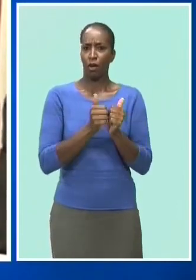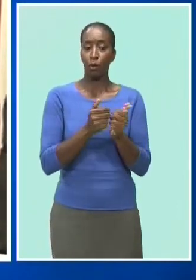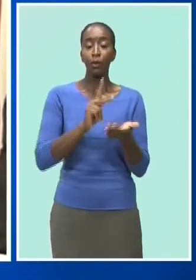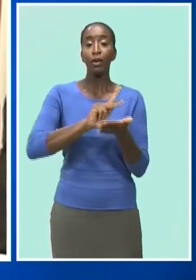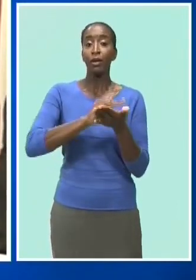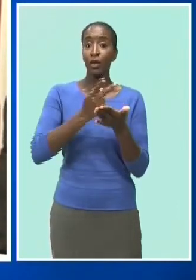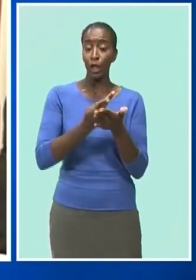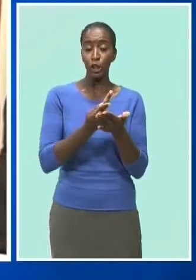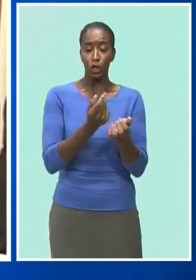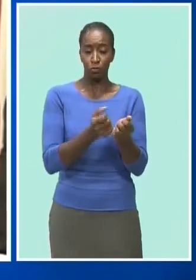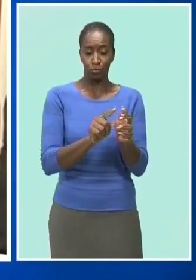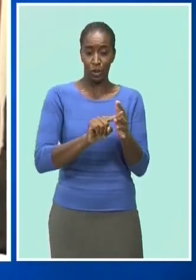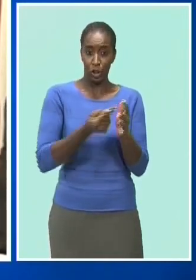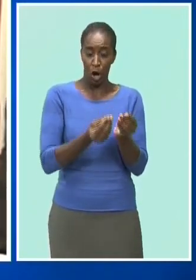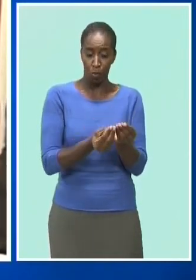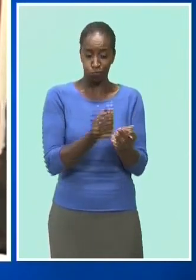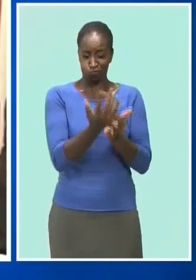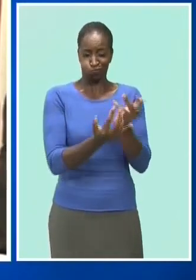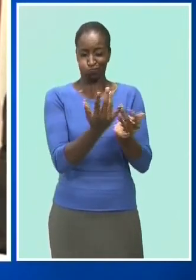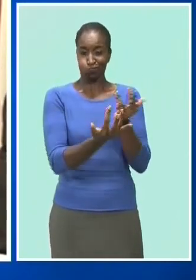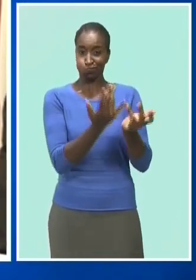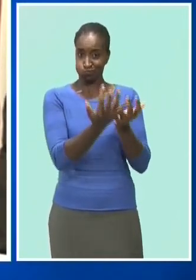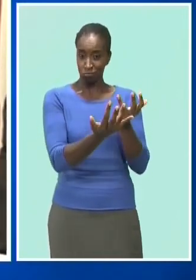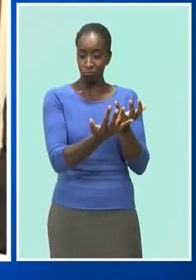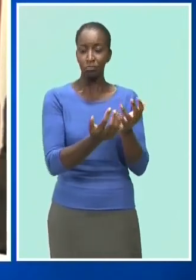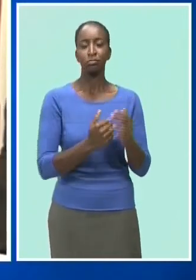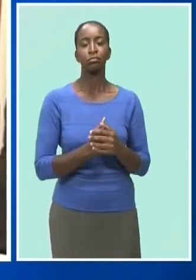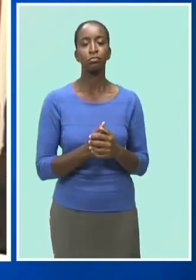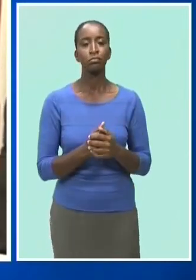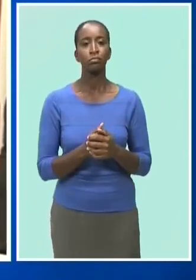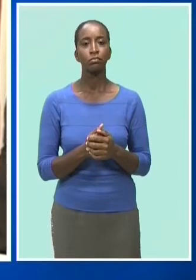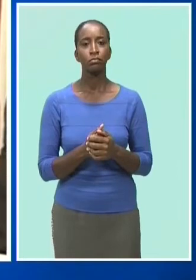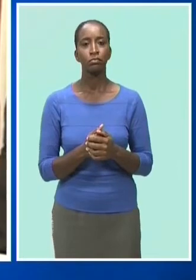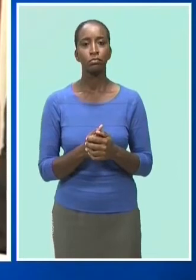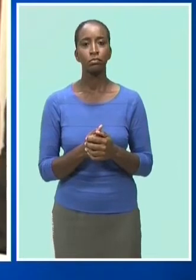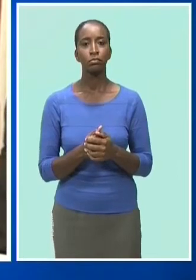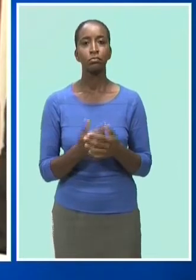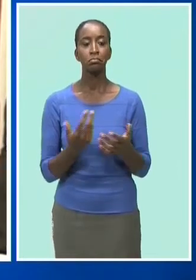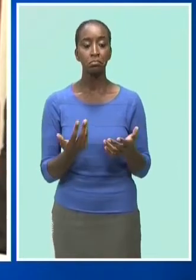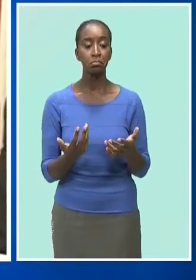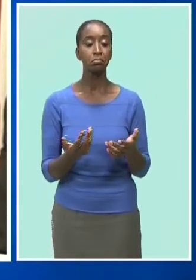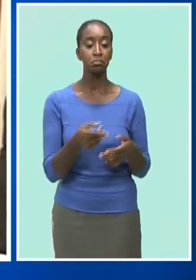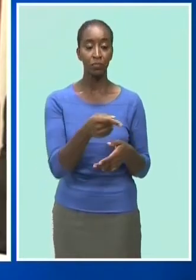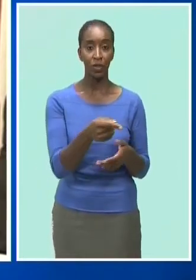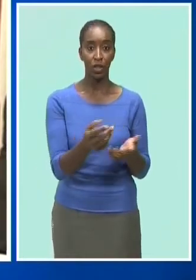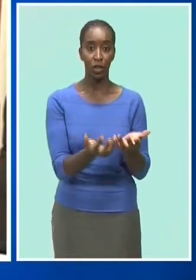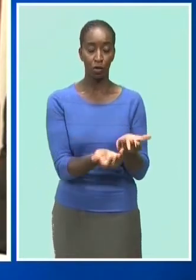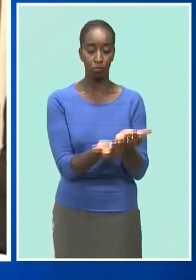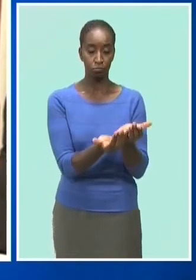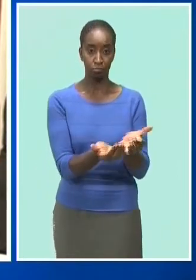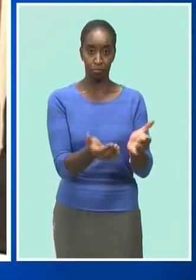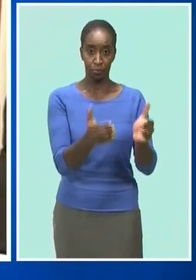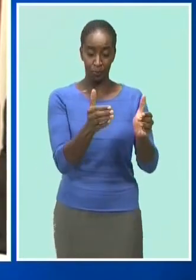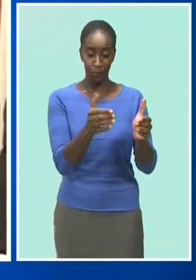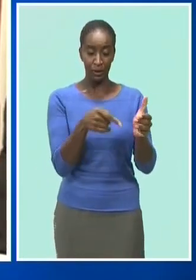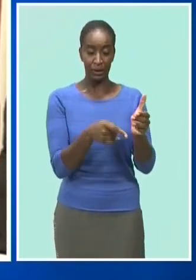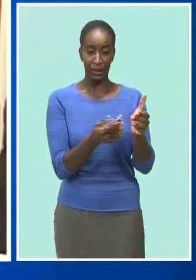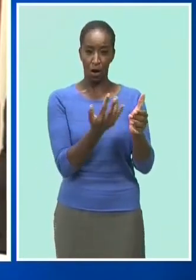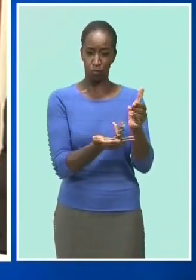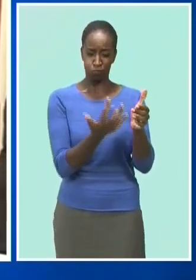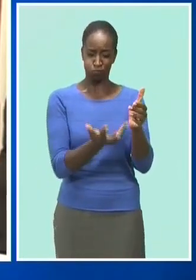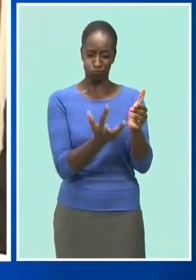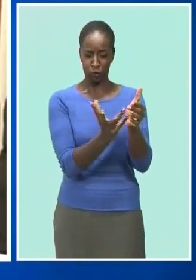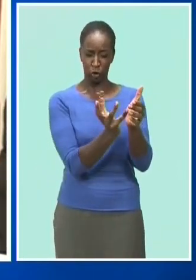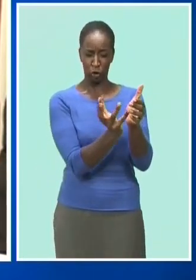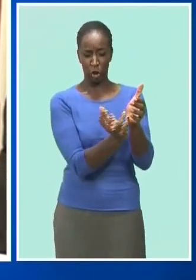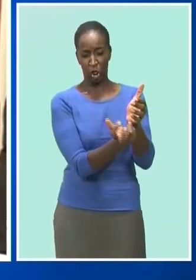and was concentrated there. The side of a saucepan was completely burnt away, leaving the